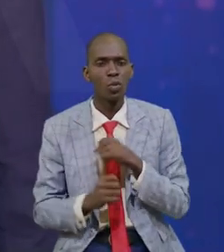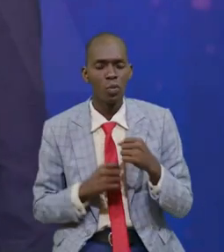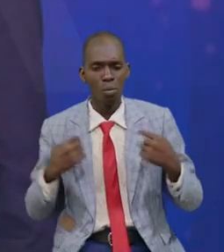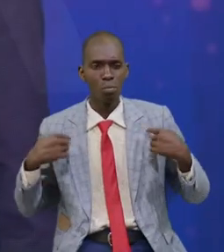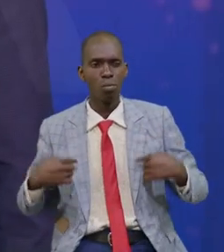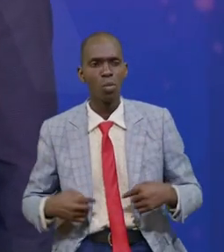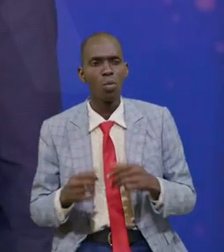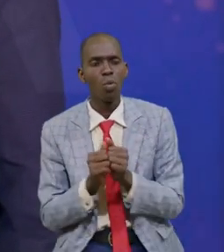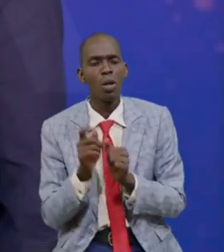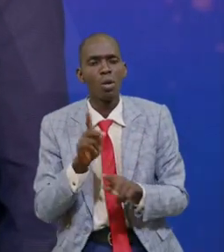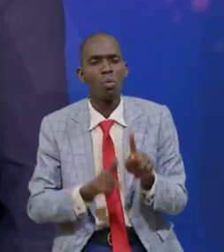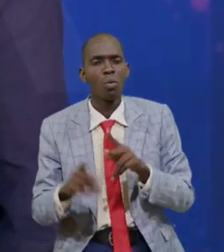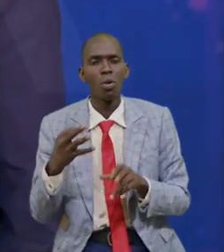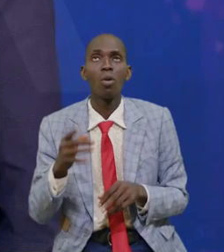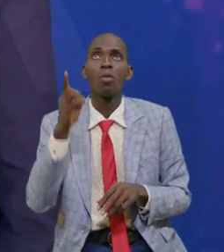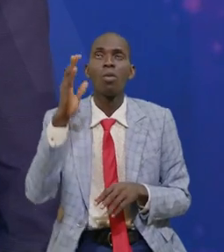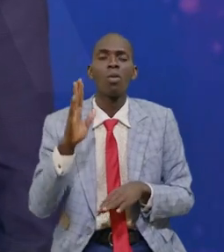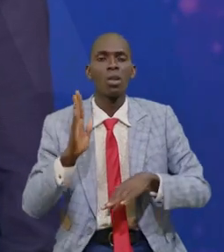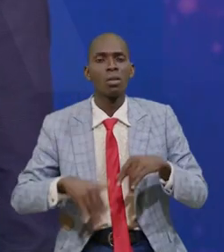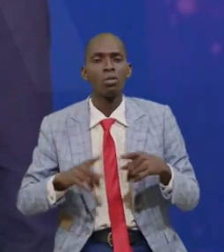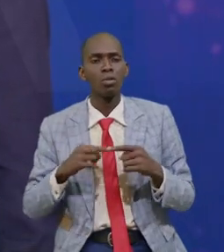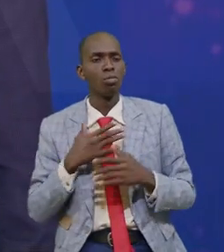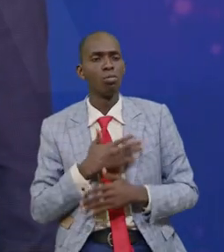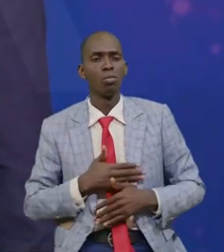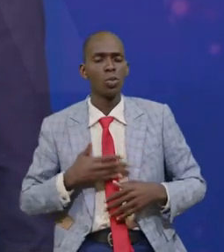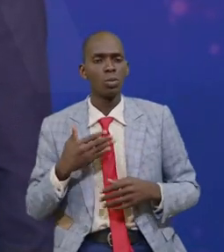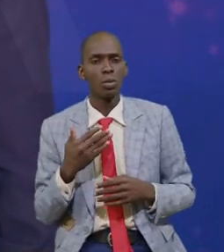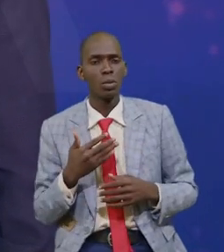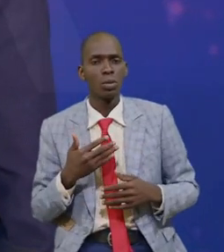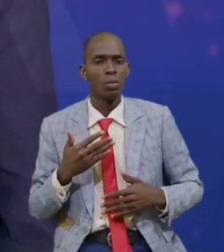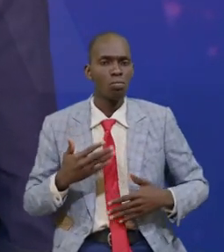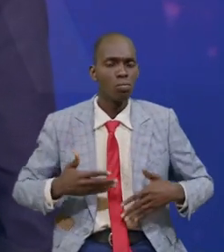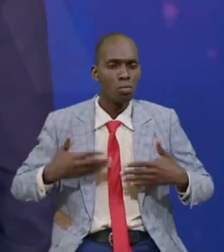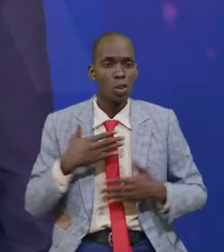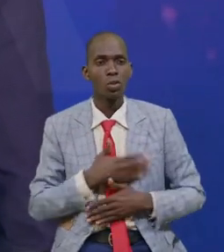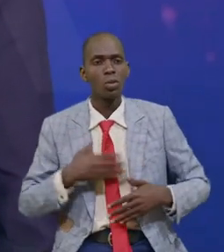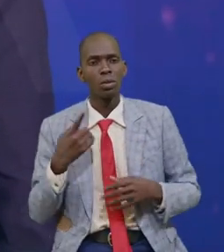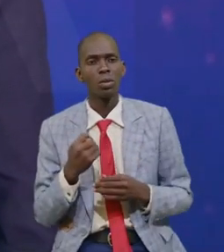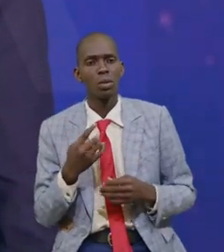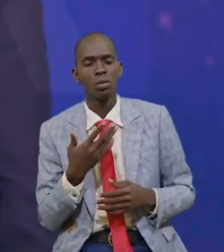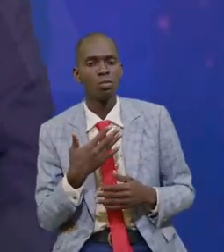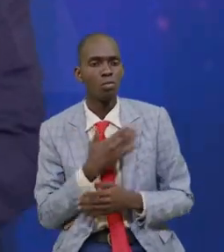to enjoy the pleasures of sin for a